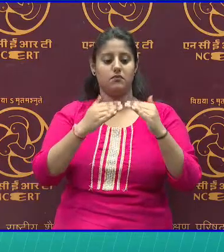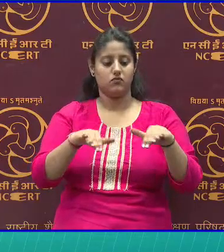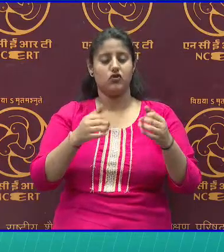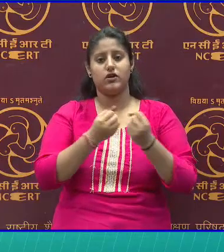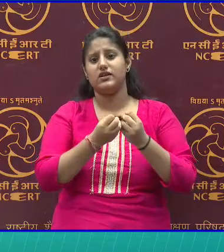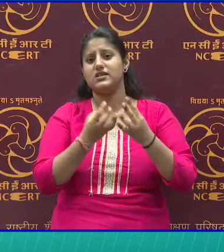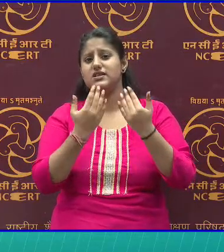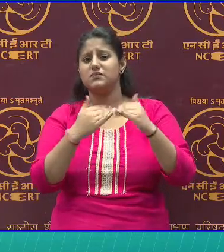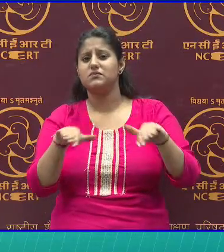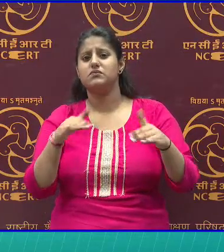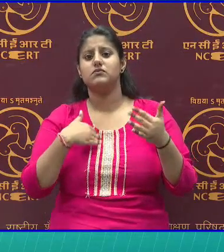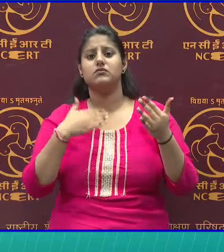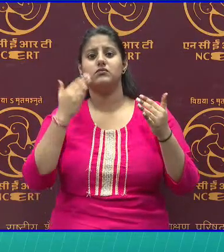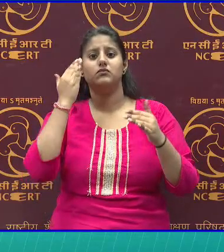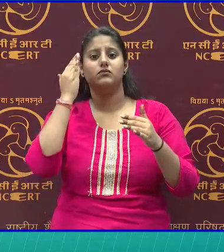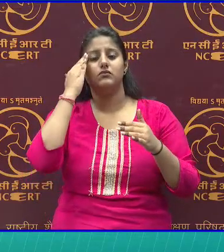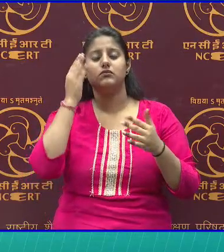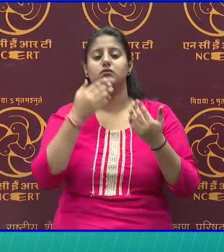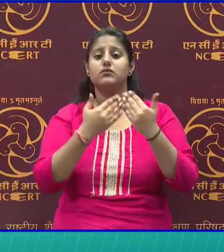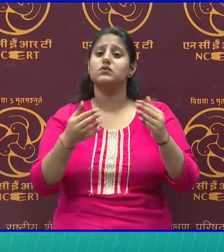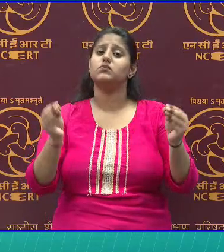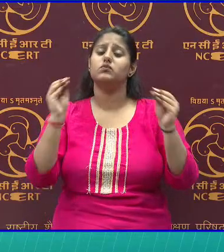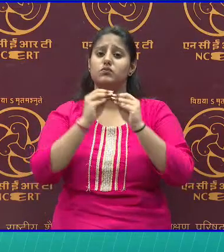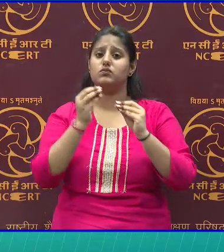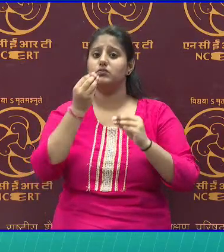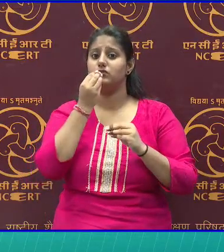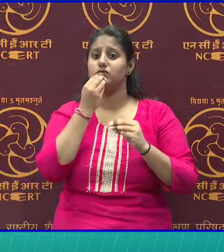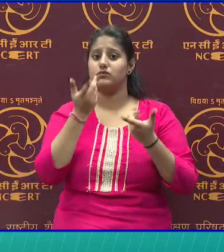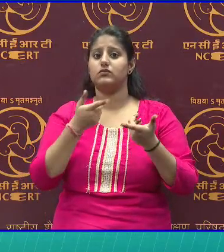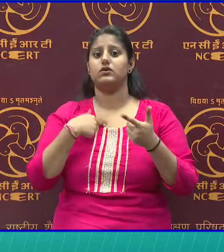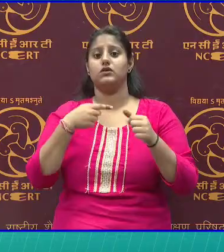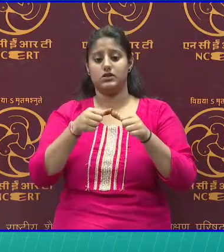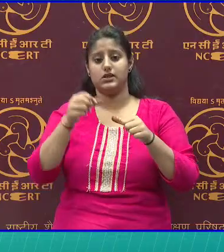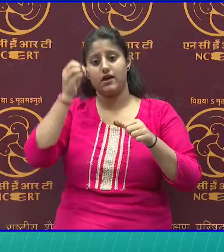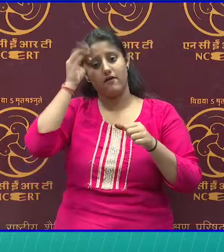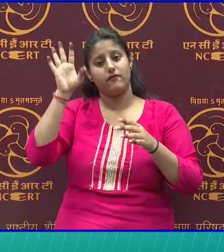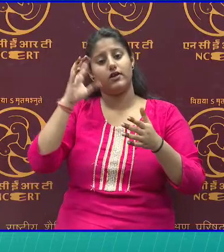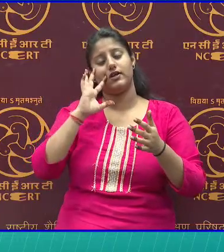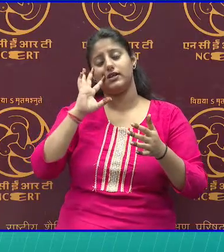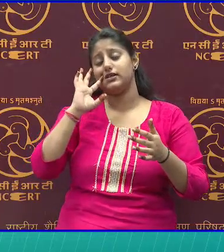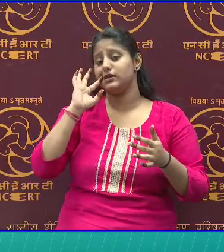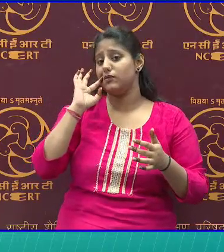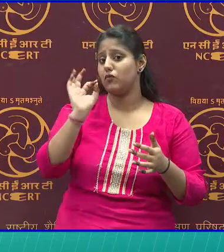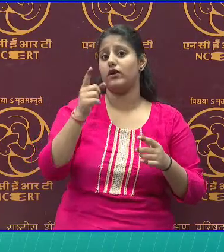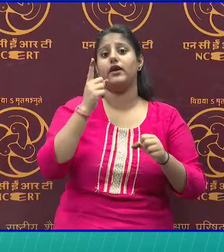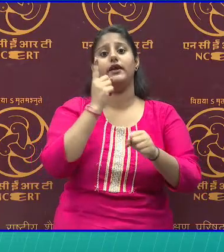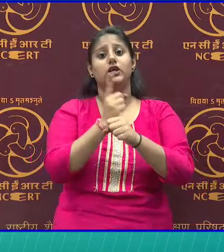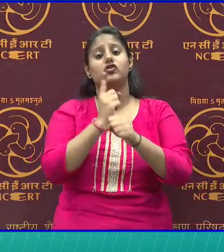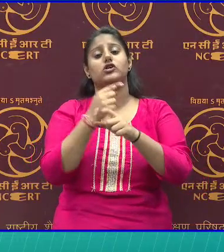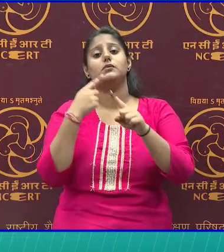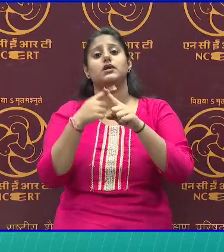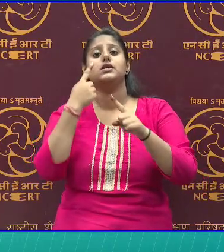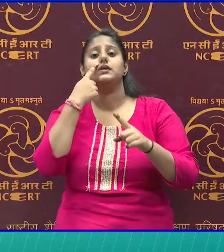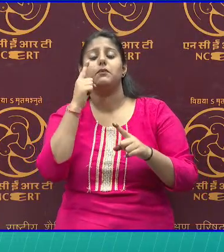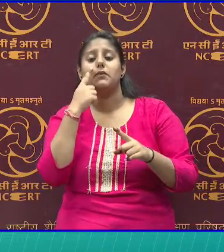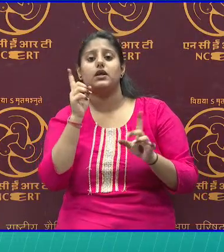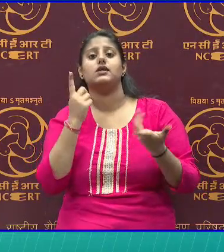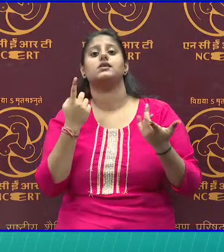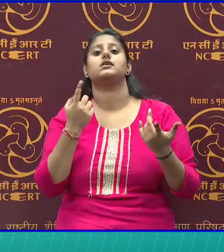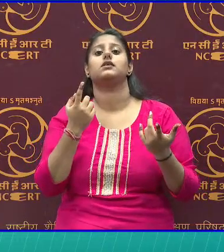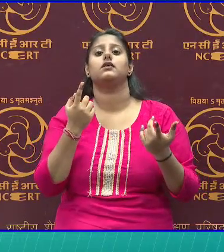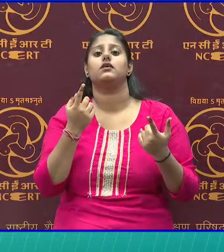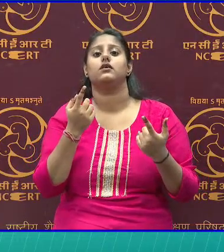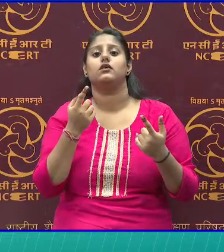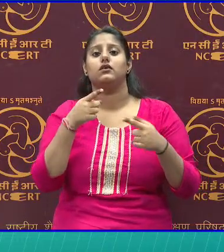they insist on having junk food. Yeah. So raising this awareness, and this is also important for teachers and parents to